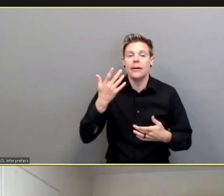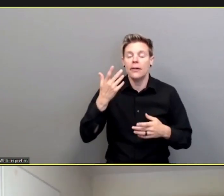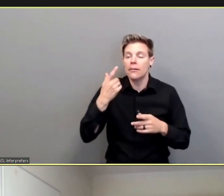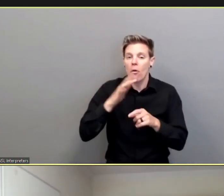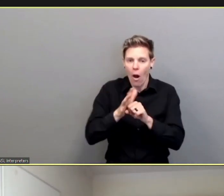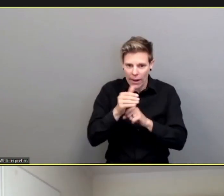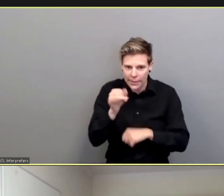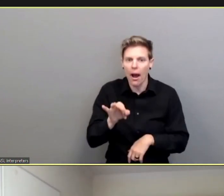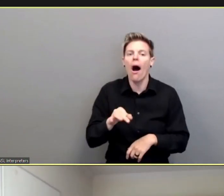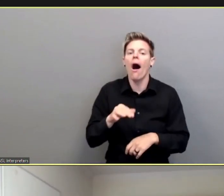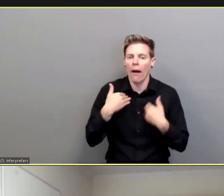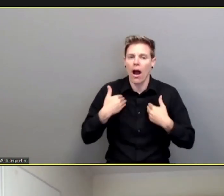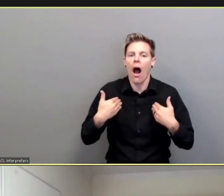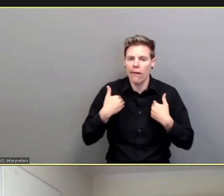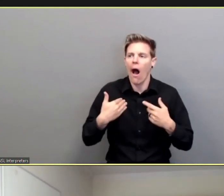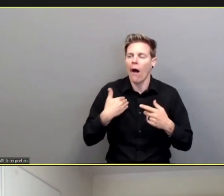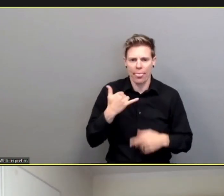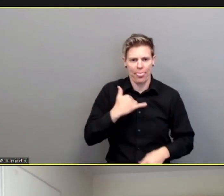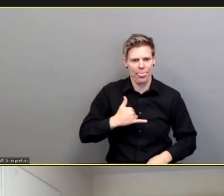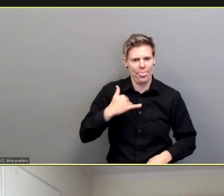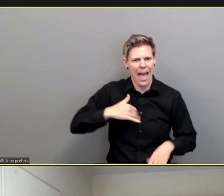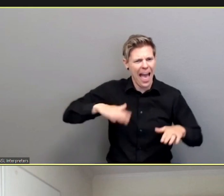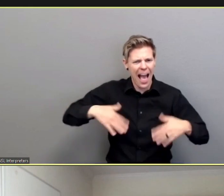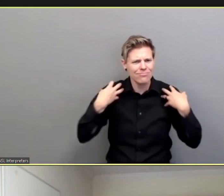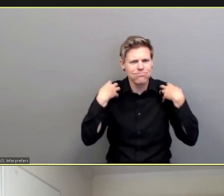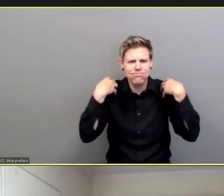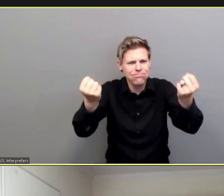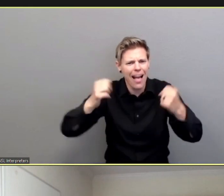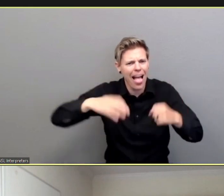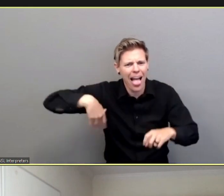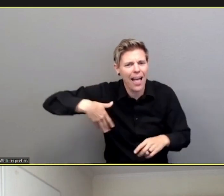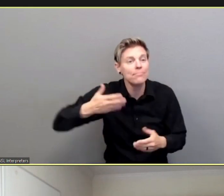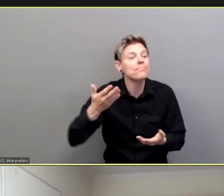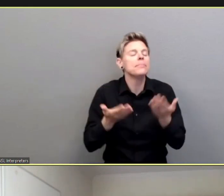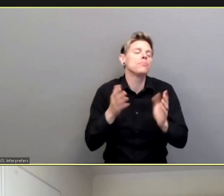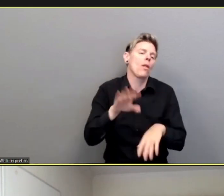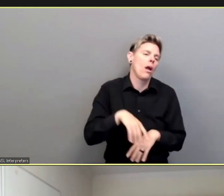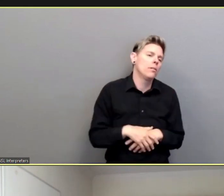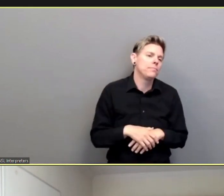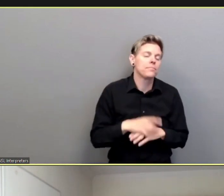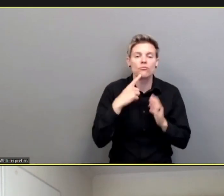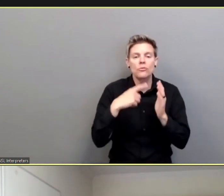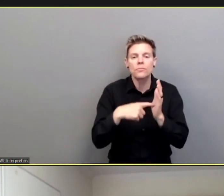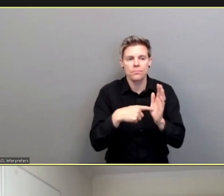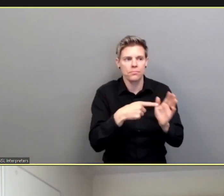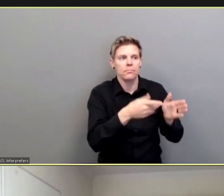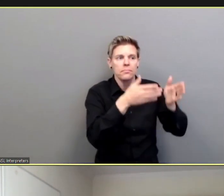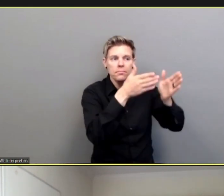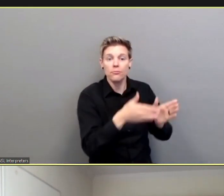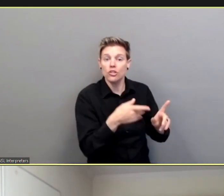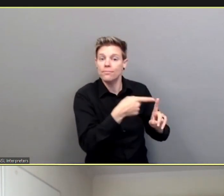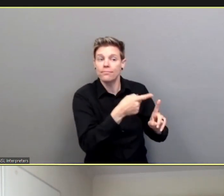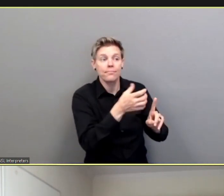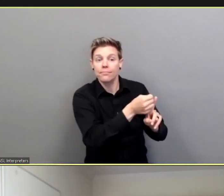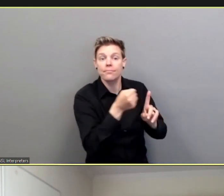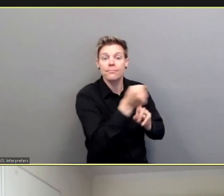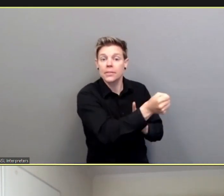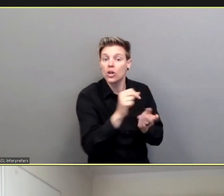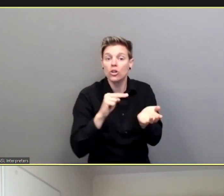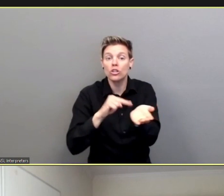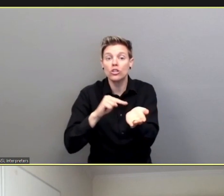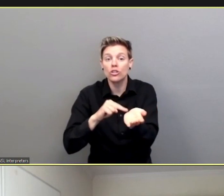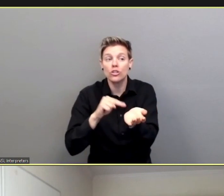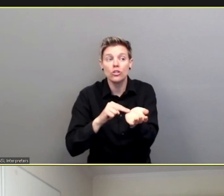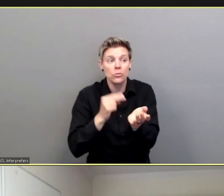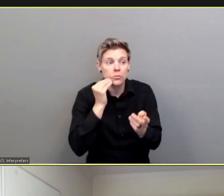people that could reside in a long-term care facility, like an older individual who could meet that